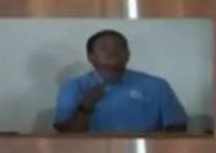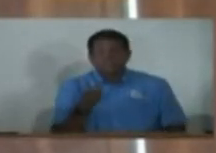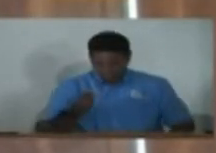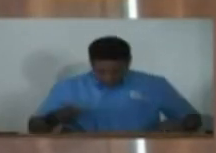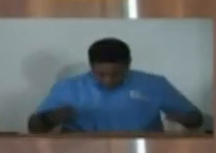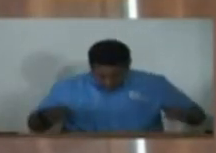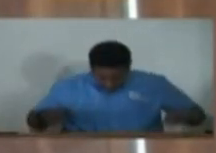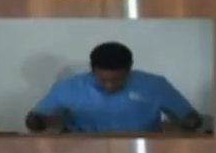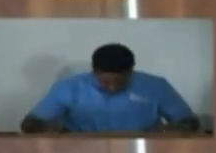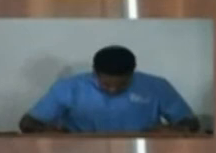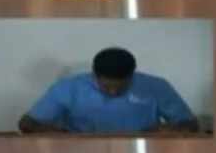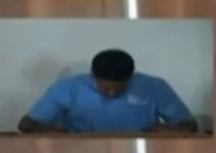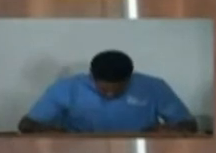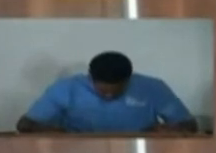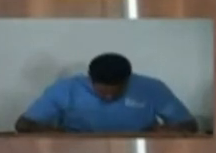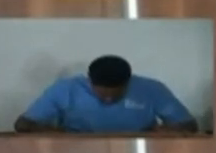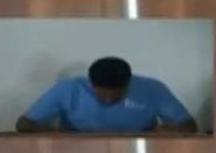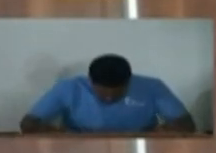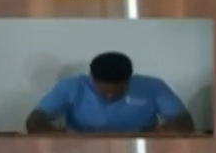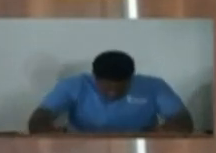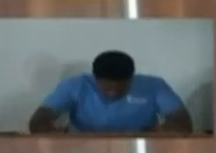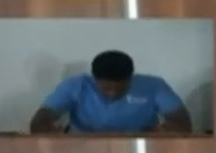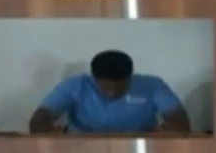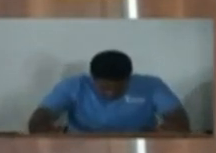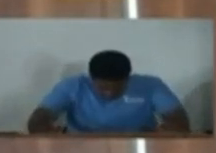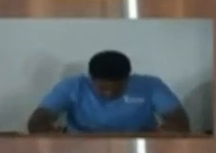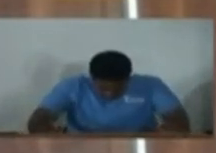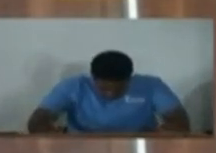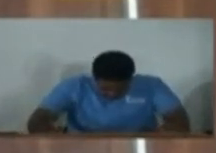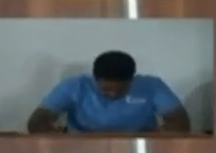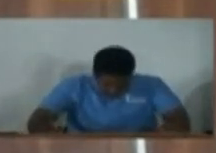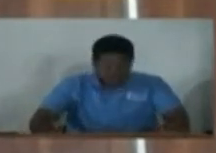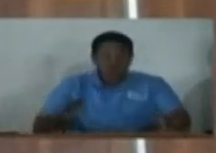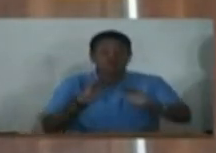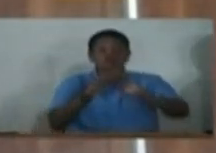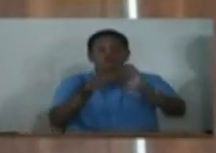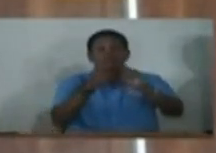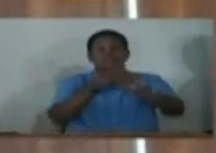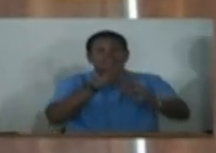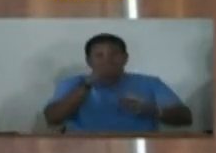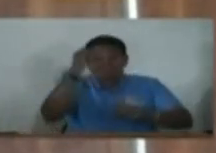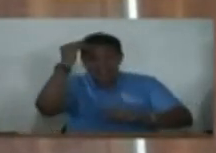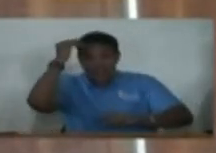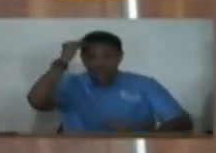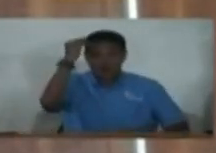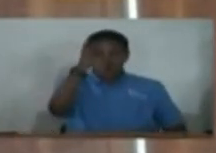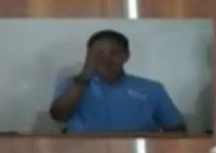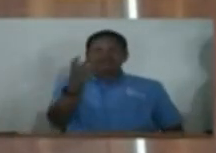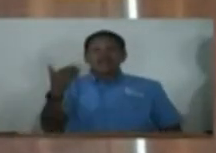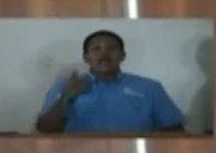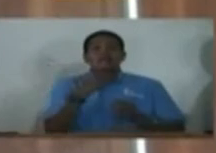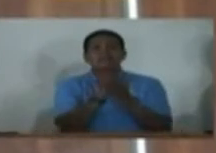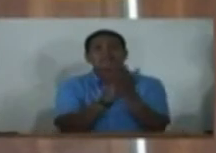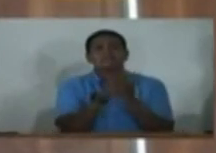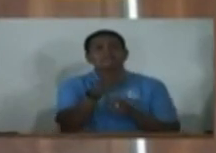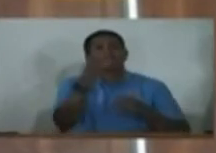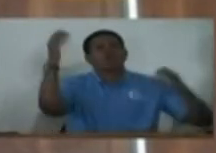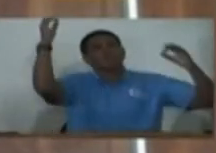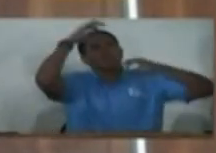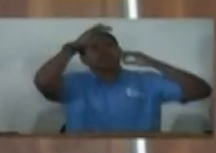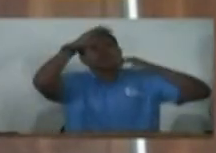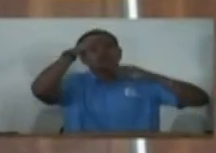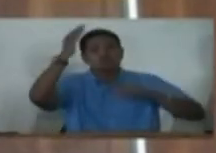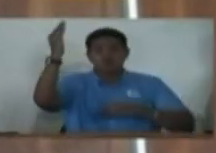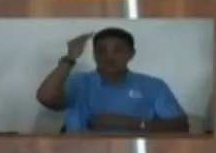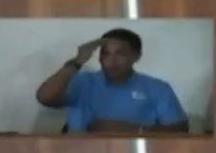that Jamaicans are aware of it, because it's one thing to have legislation and they're not aware of it. And I trust that there will be some kind